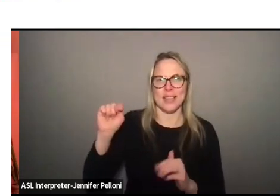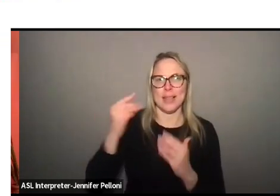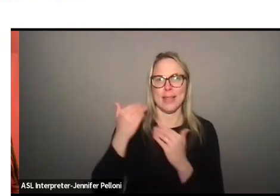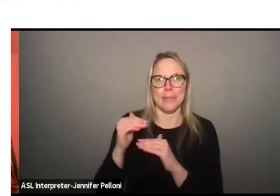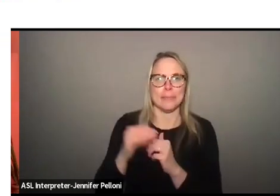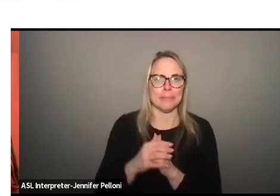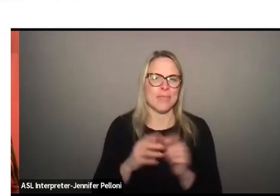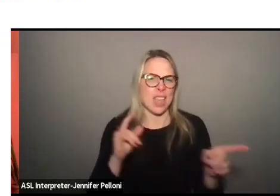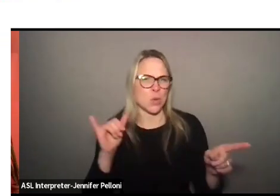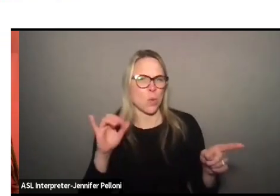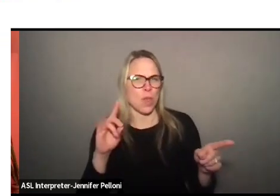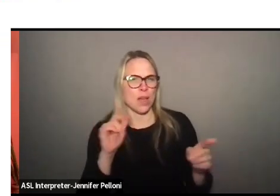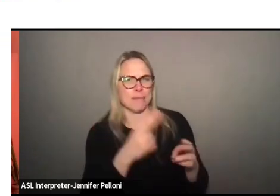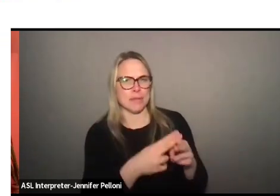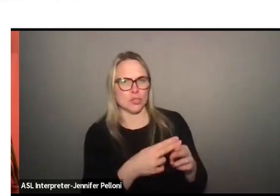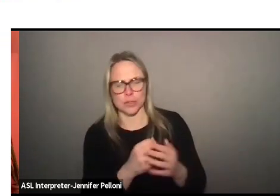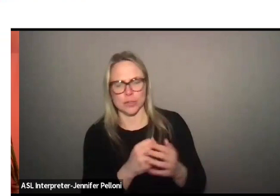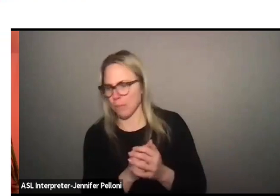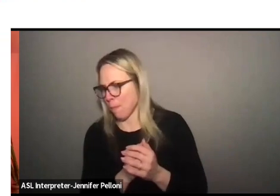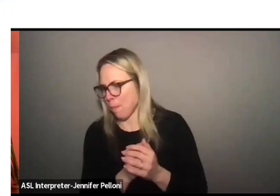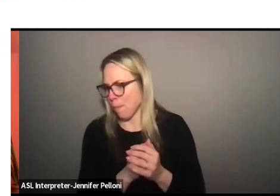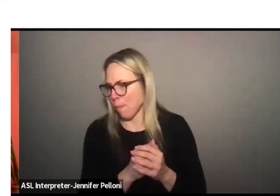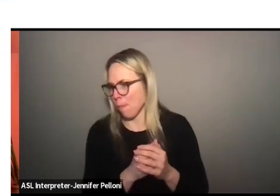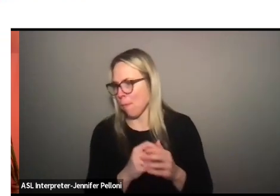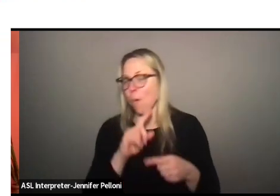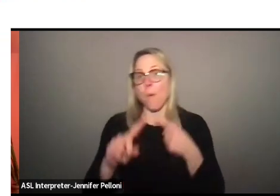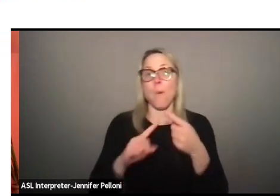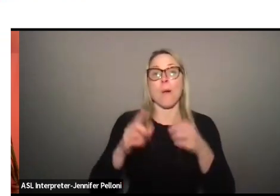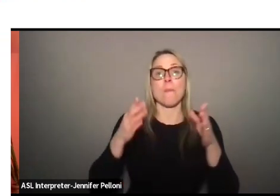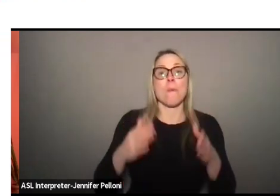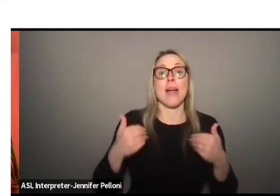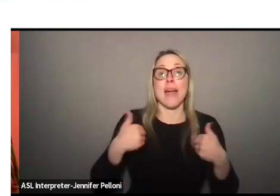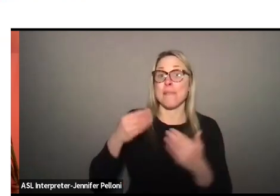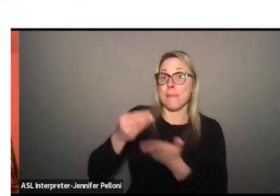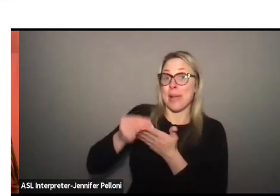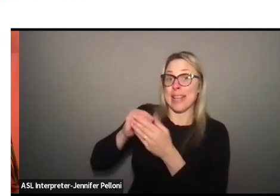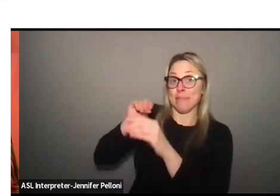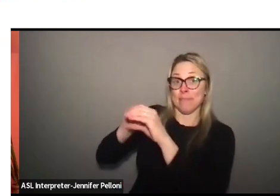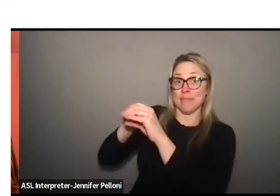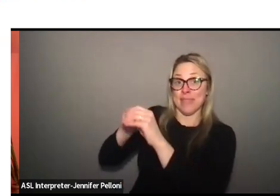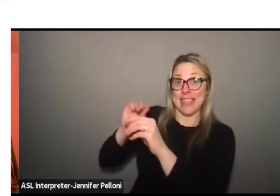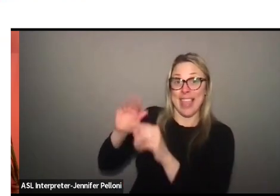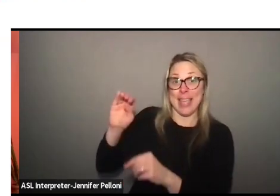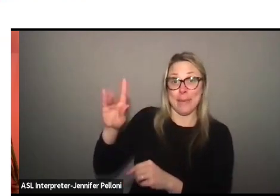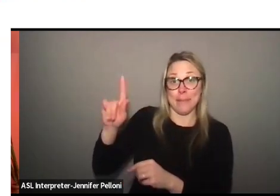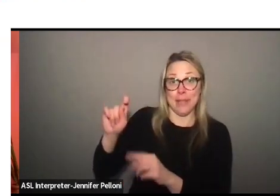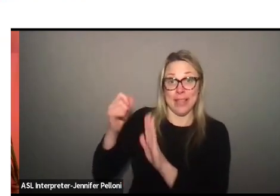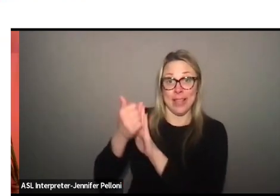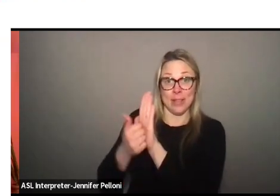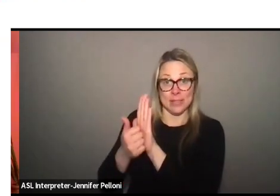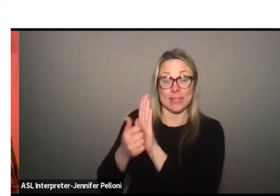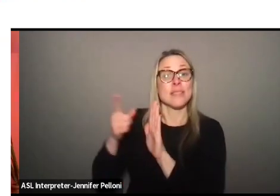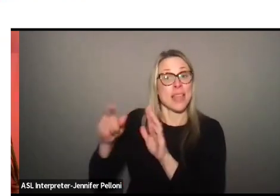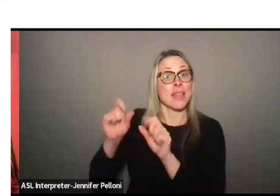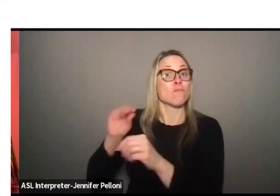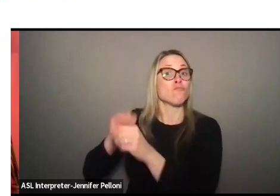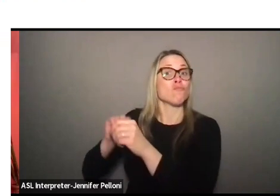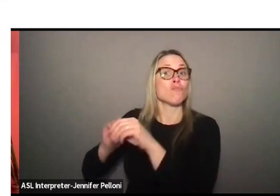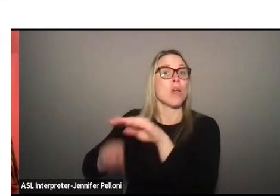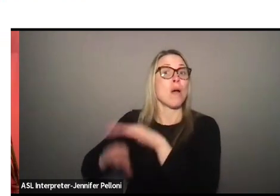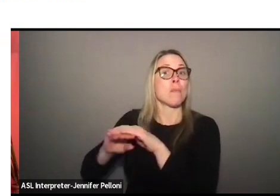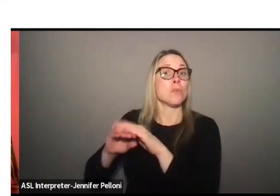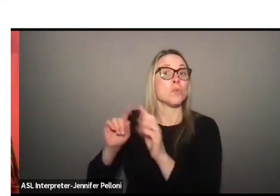about. And when a person has money in an ABLE account, they're actually able to save up